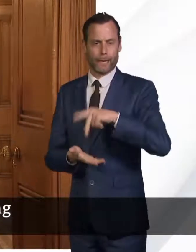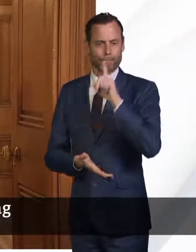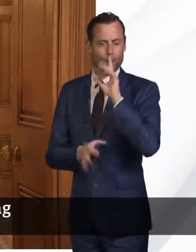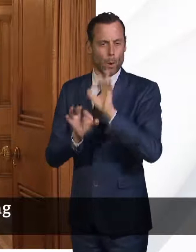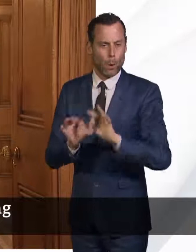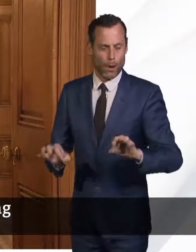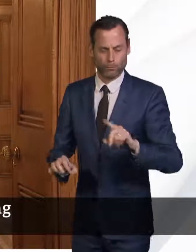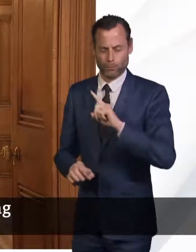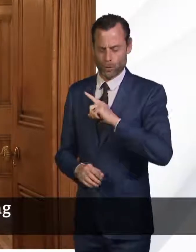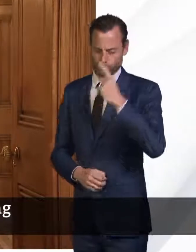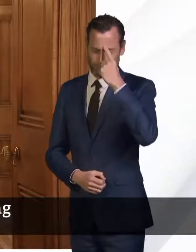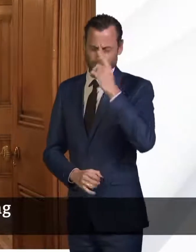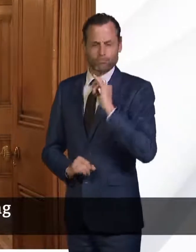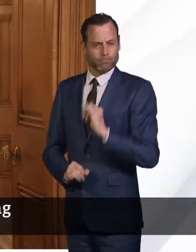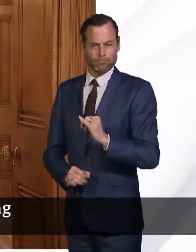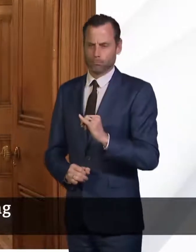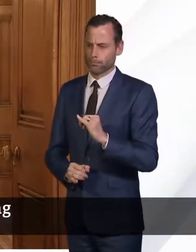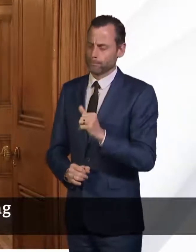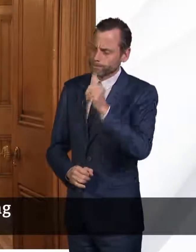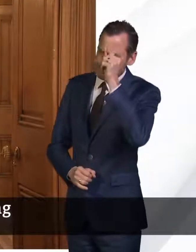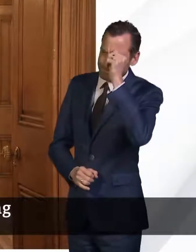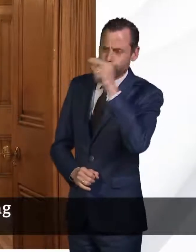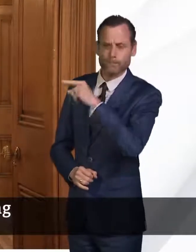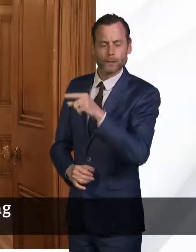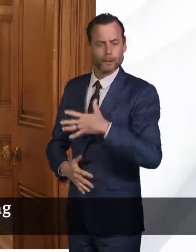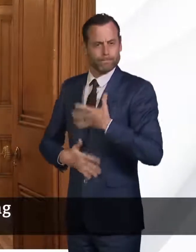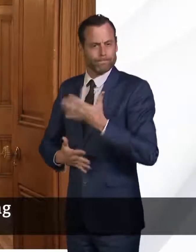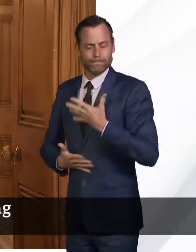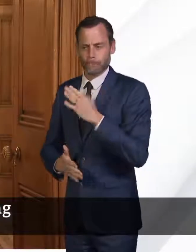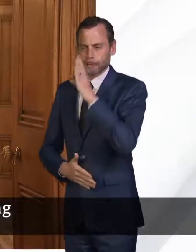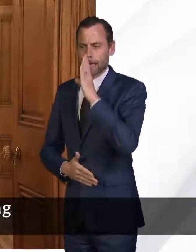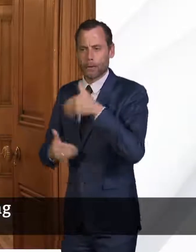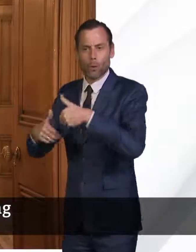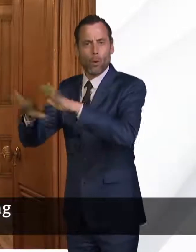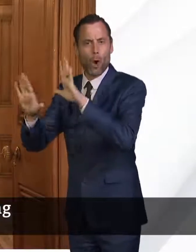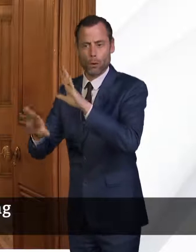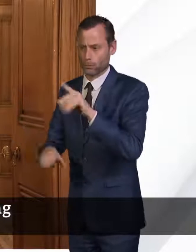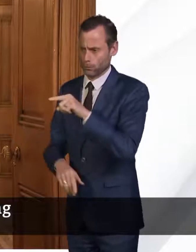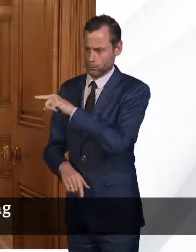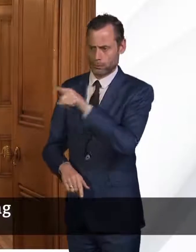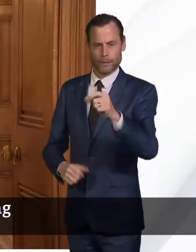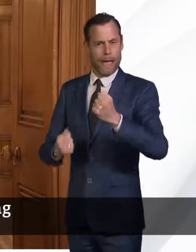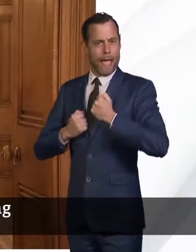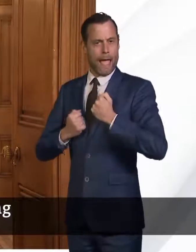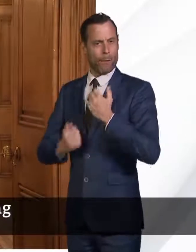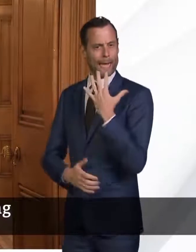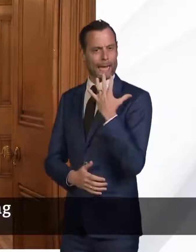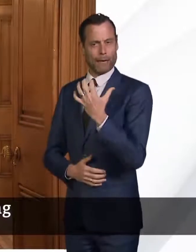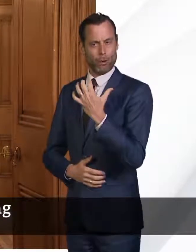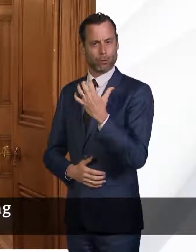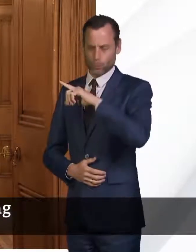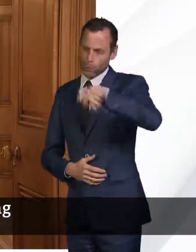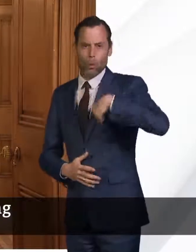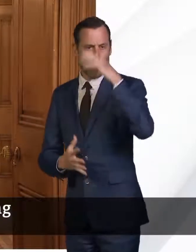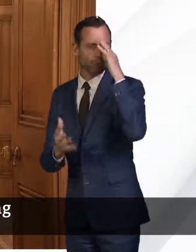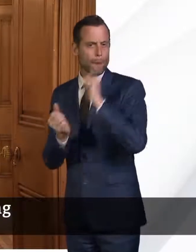unbearable sadness for some. These are the nation's fallen heroes, and we will remember them.